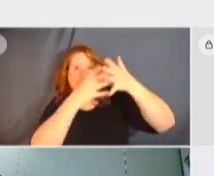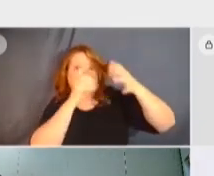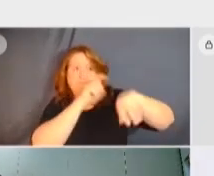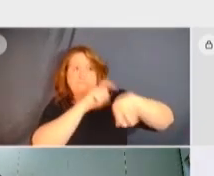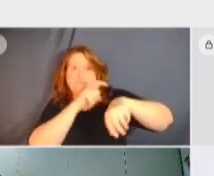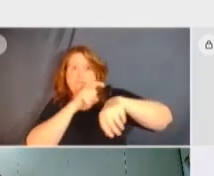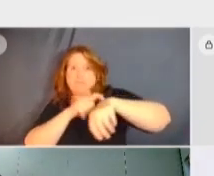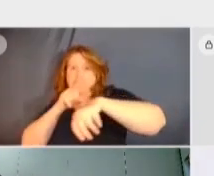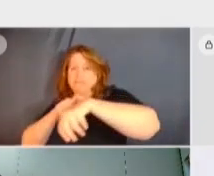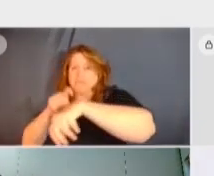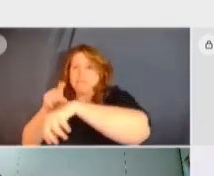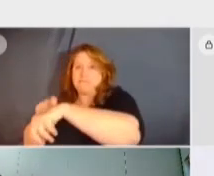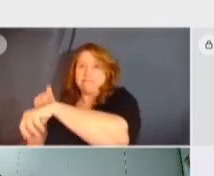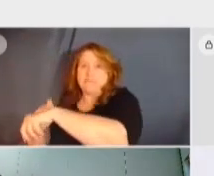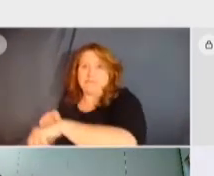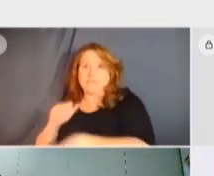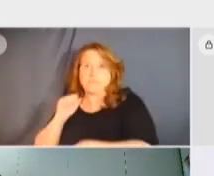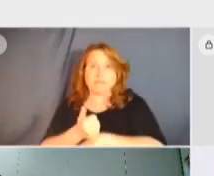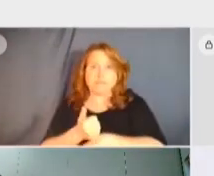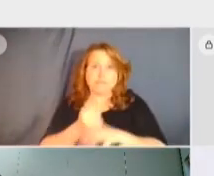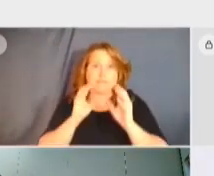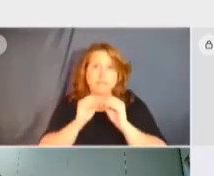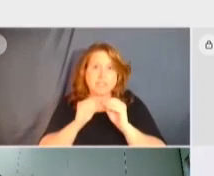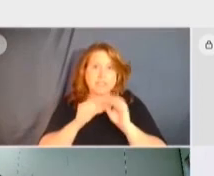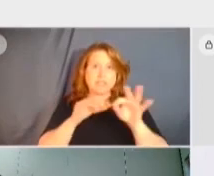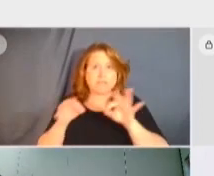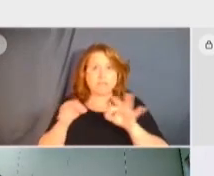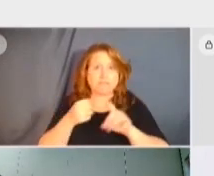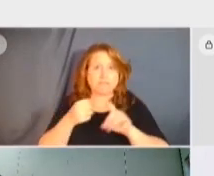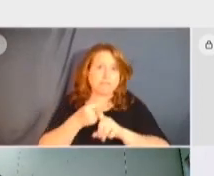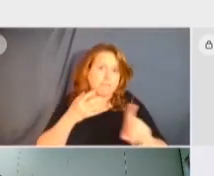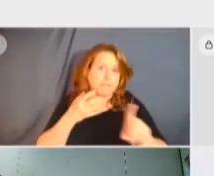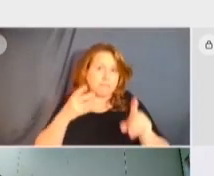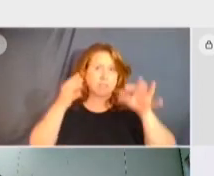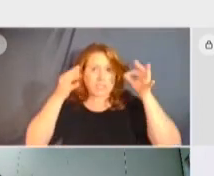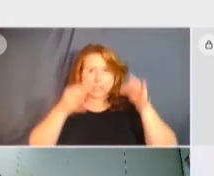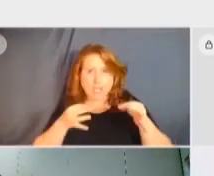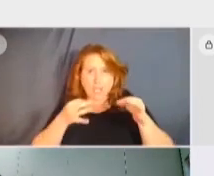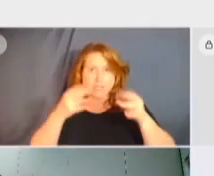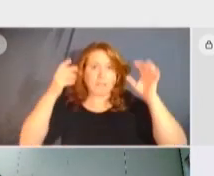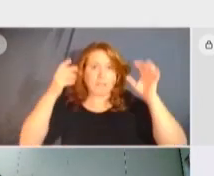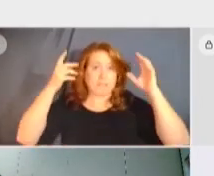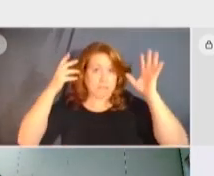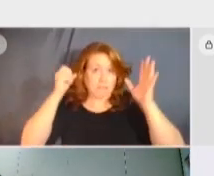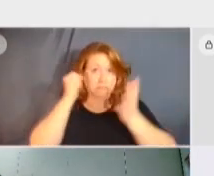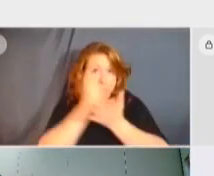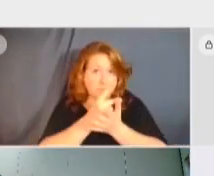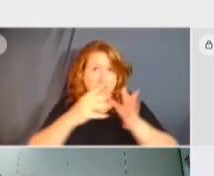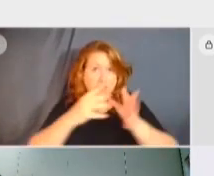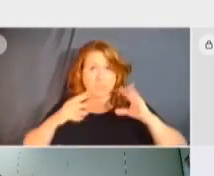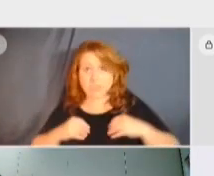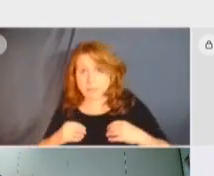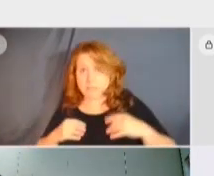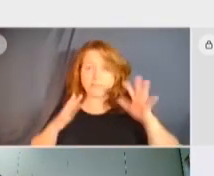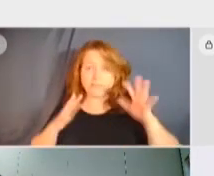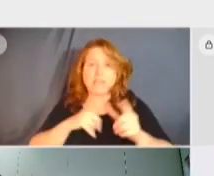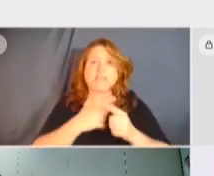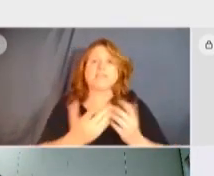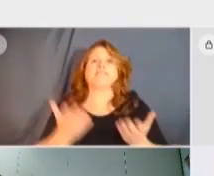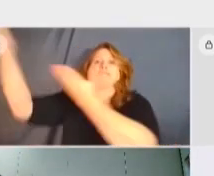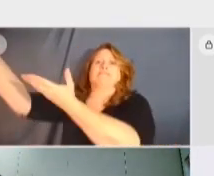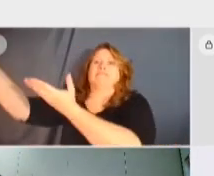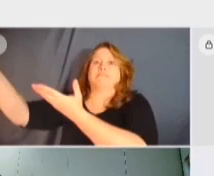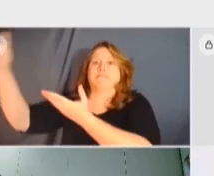least try and explain to people what our time frame is. Because if you have it for 2 weeks to consider, that gives you time to